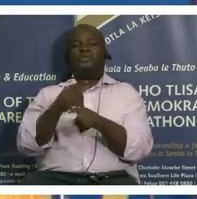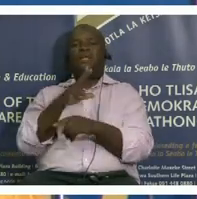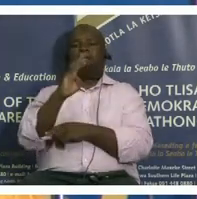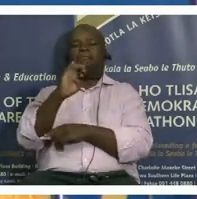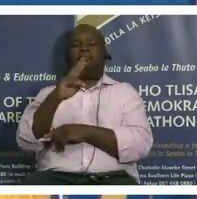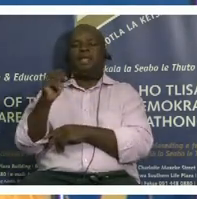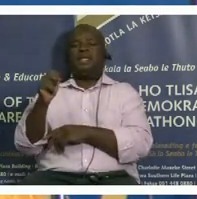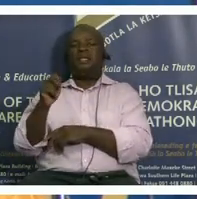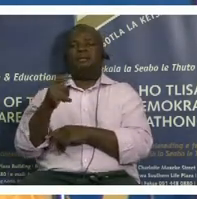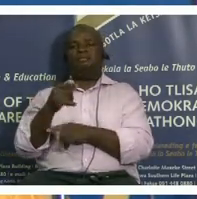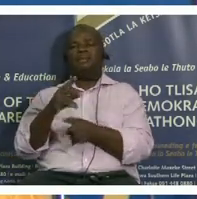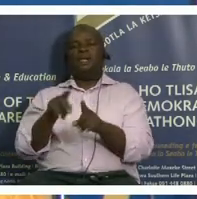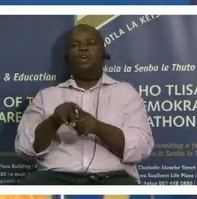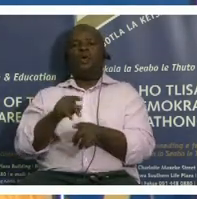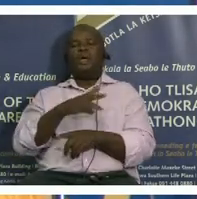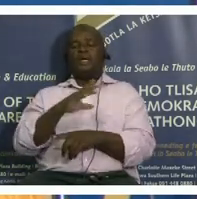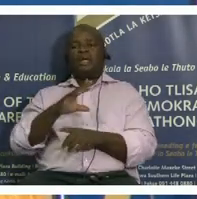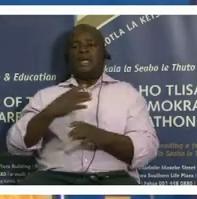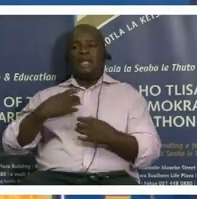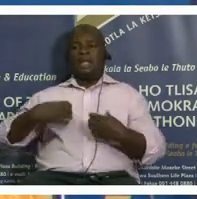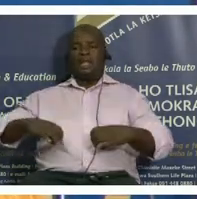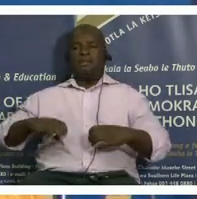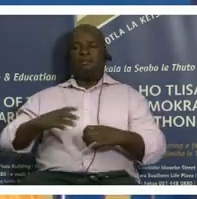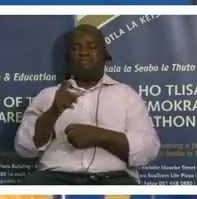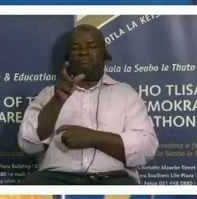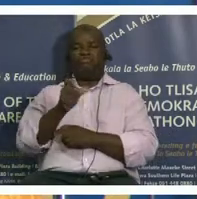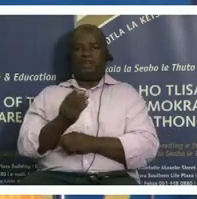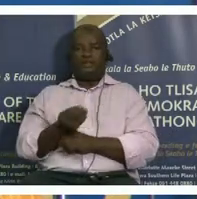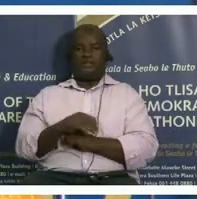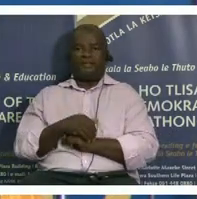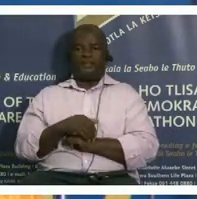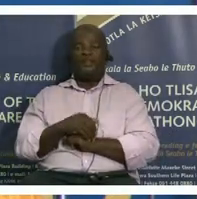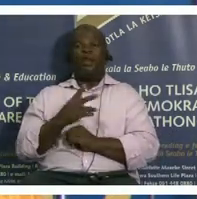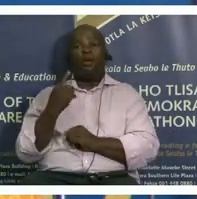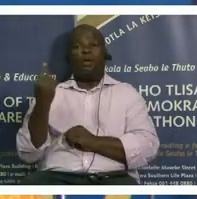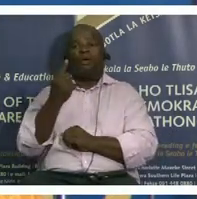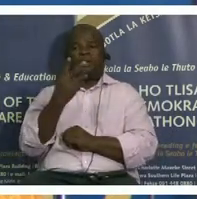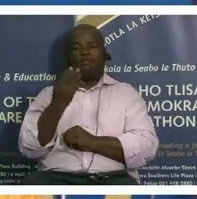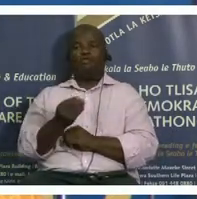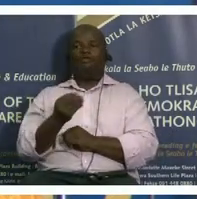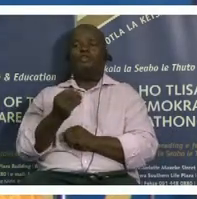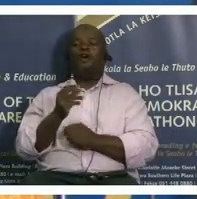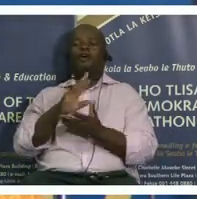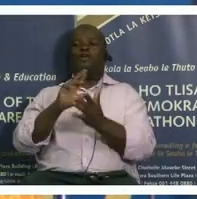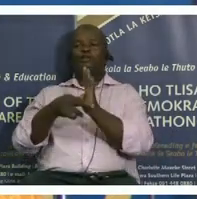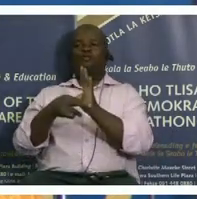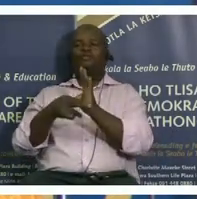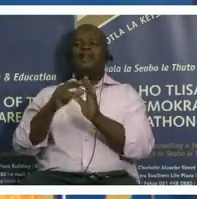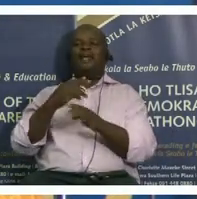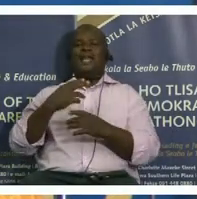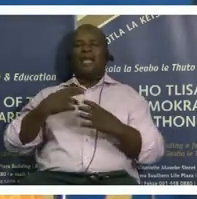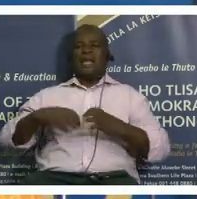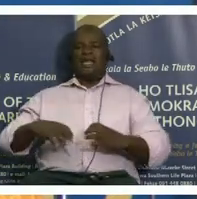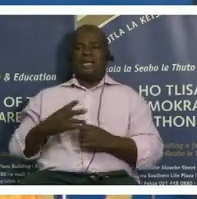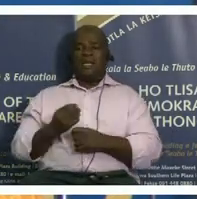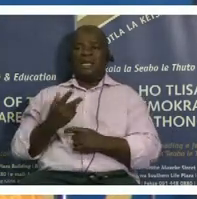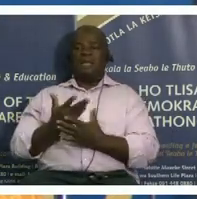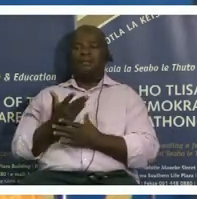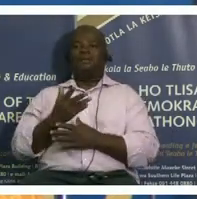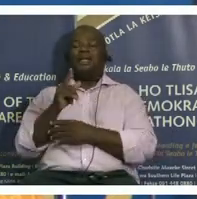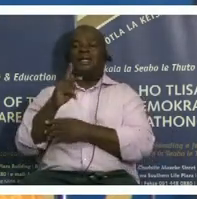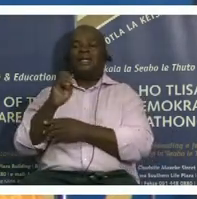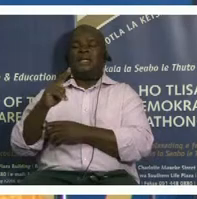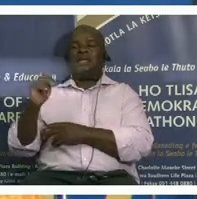is a kidney, shaped like a kidney. We all know the function of a kidney. If the kidney is